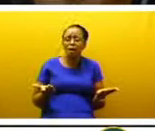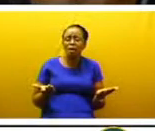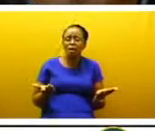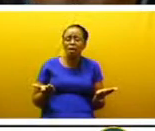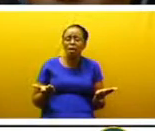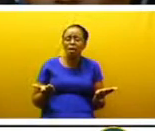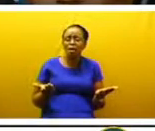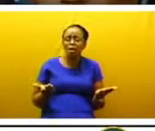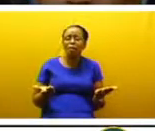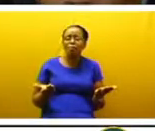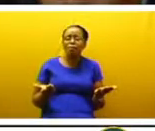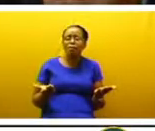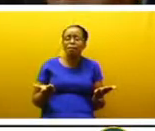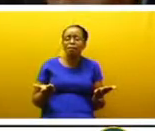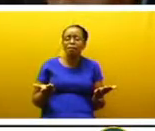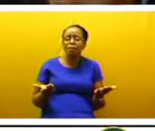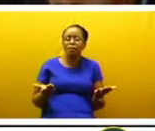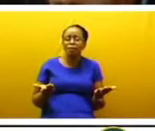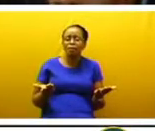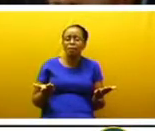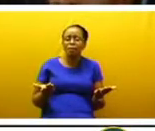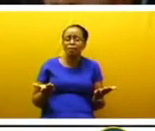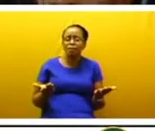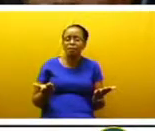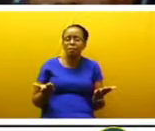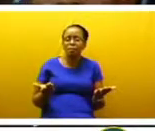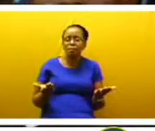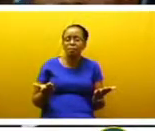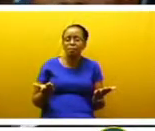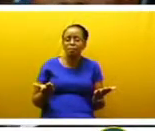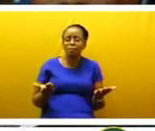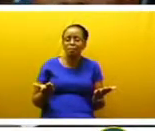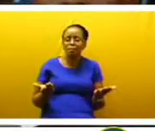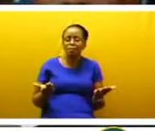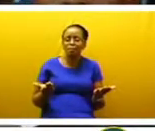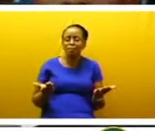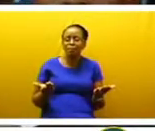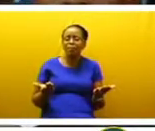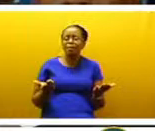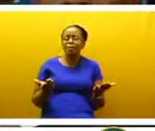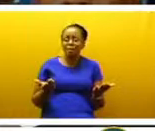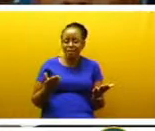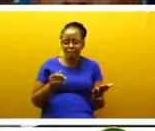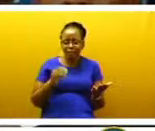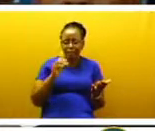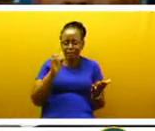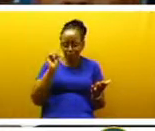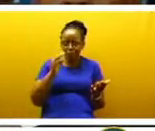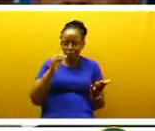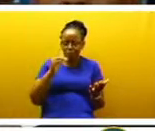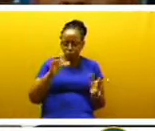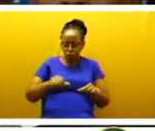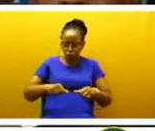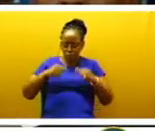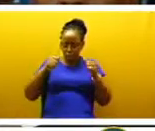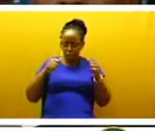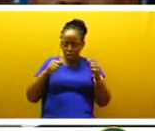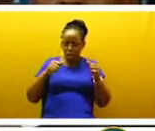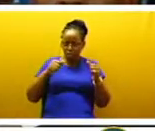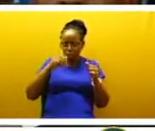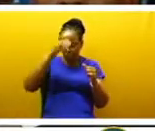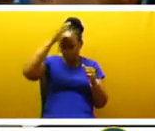the absence from his behavior of any